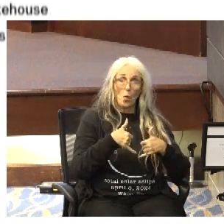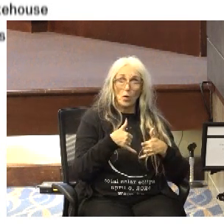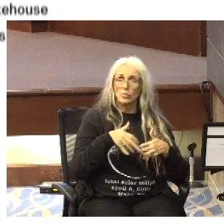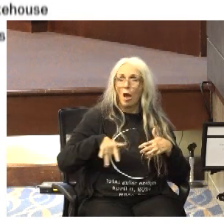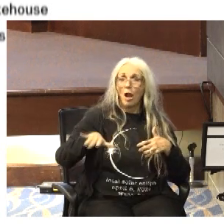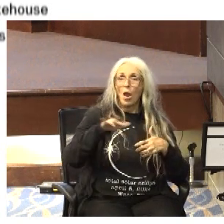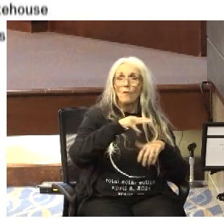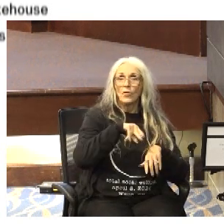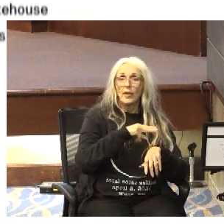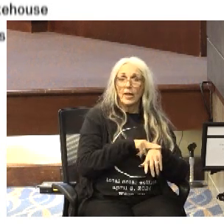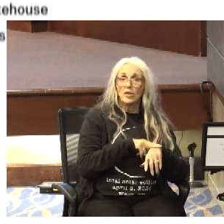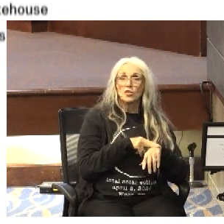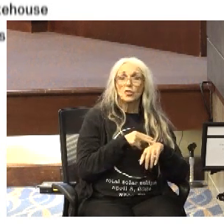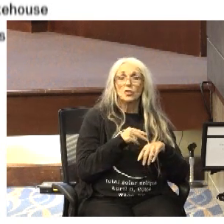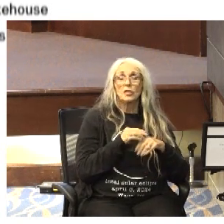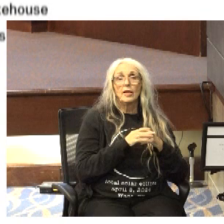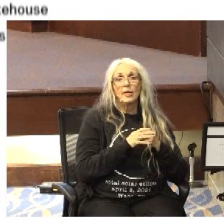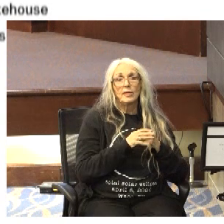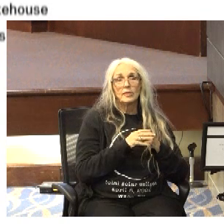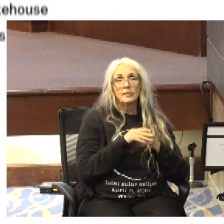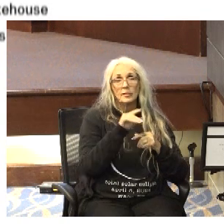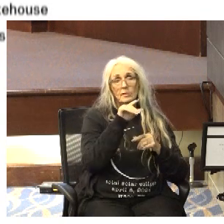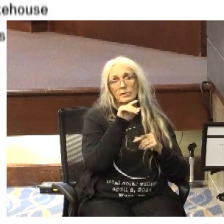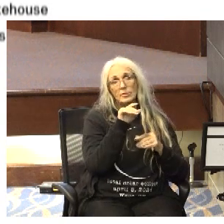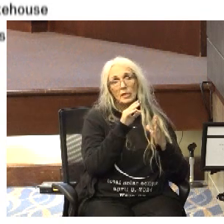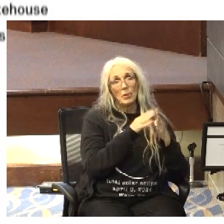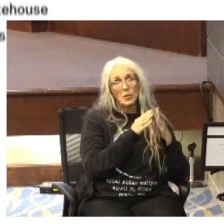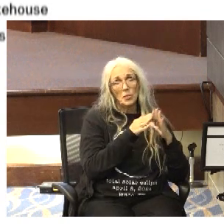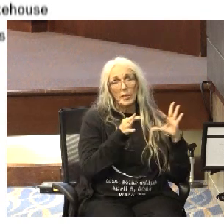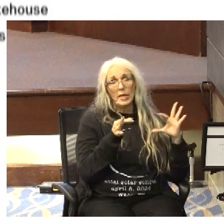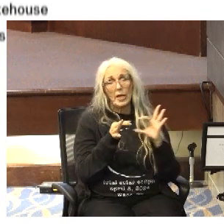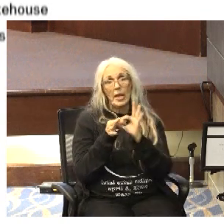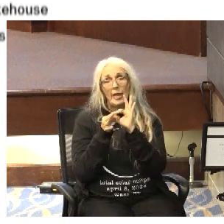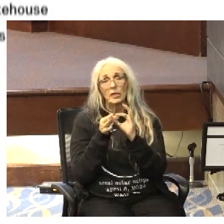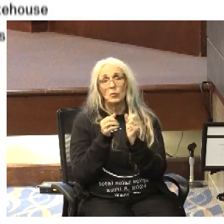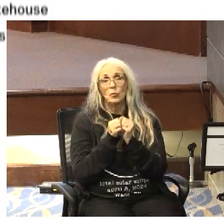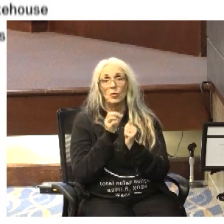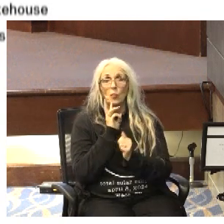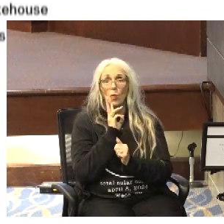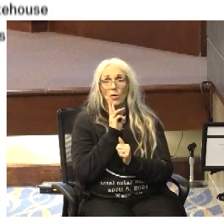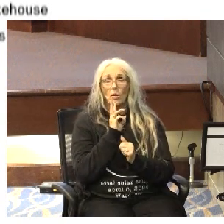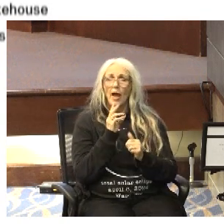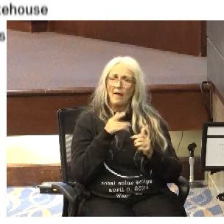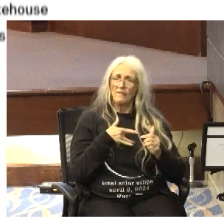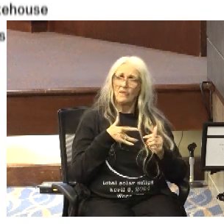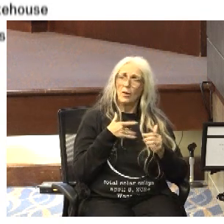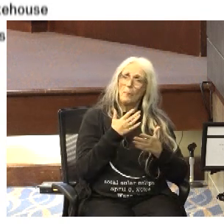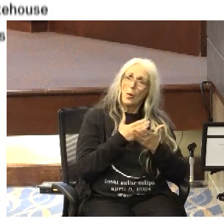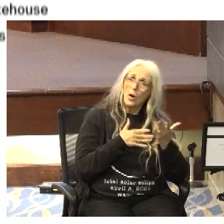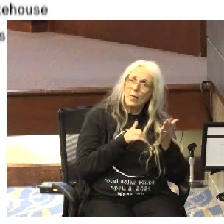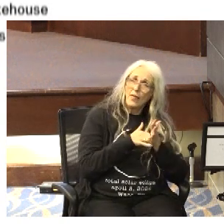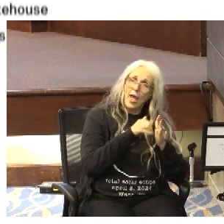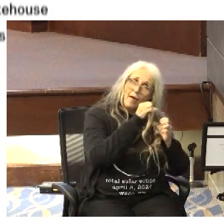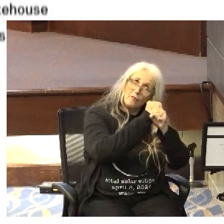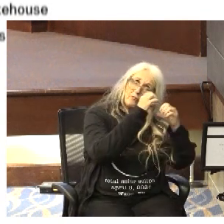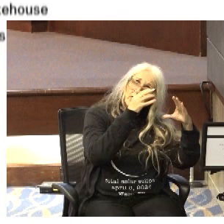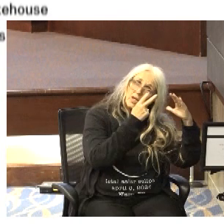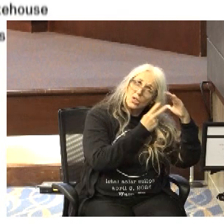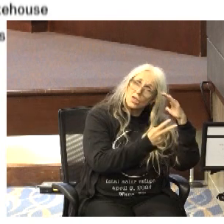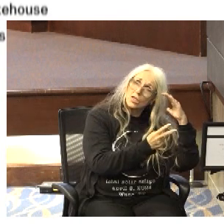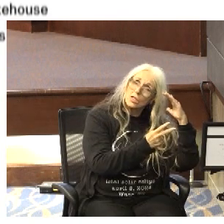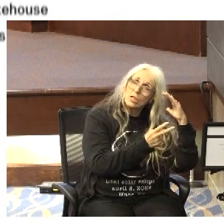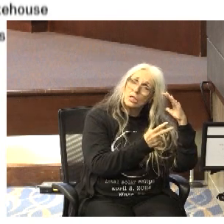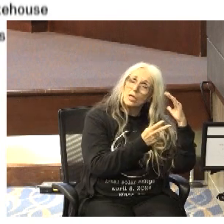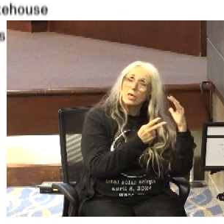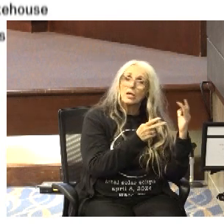the tagline is a community connected by water. And I really feel like some portion of that vision and that tagline is really gonna